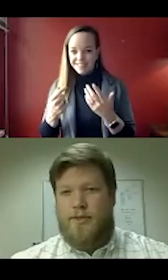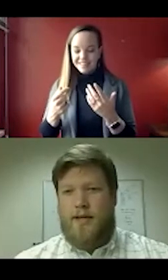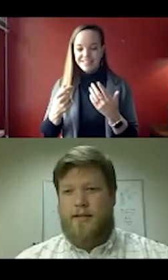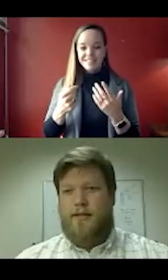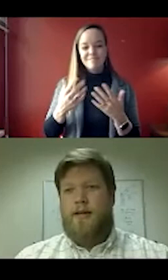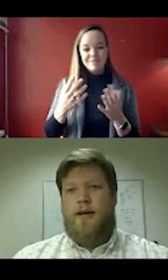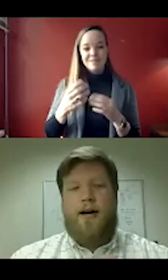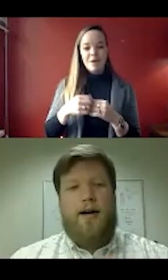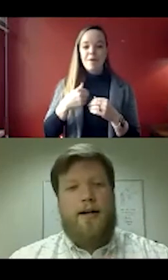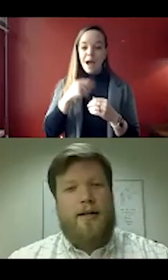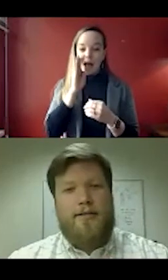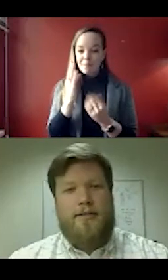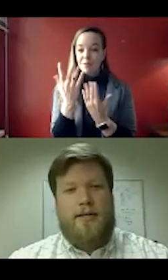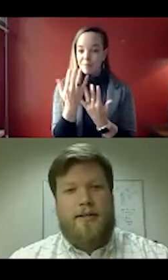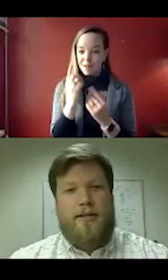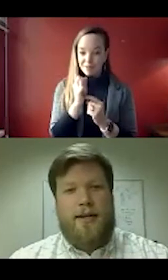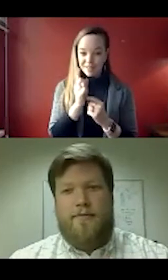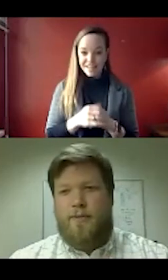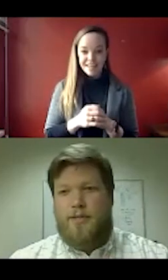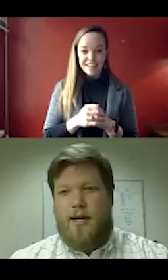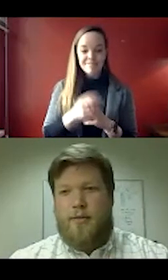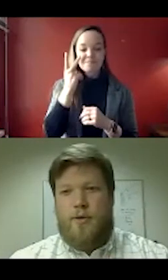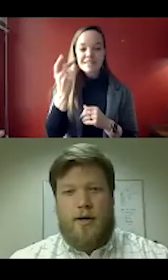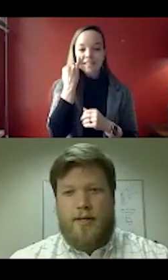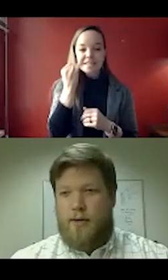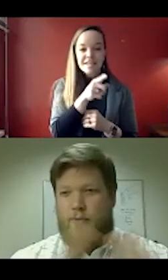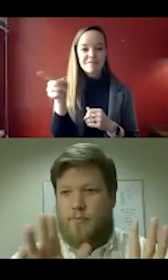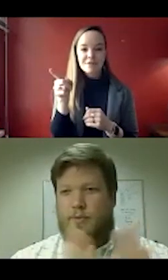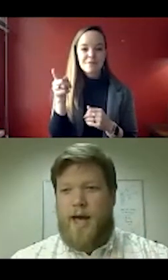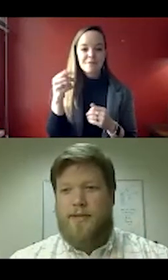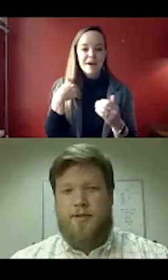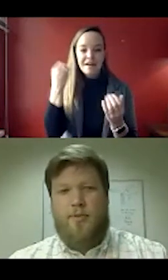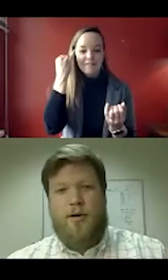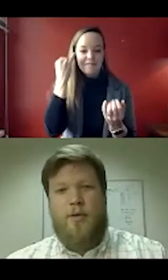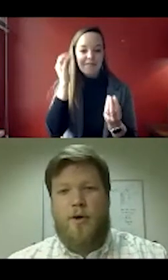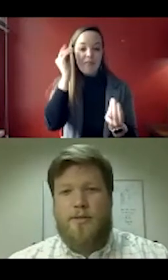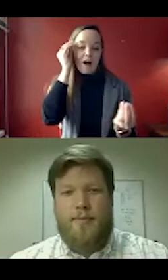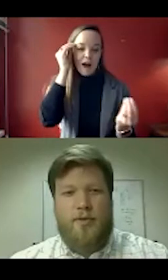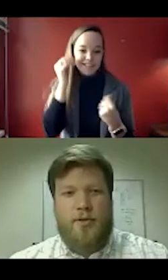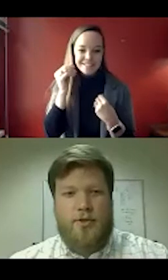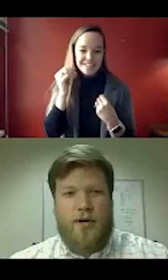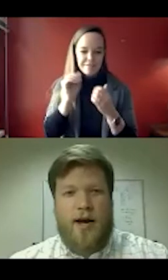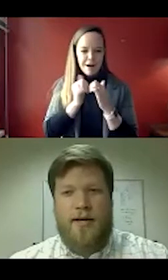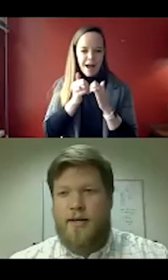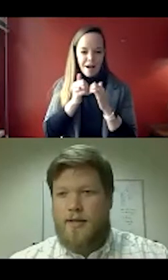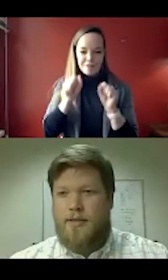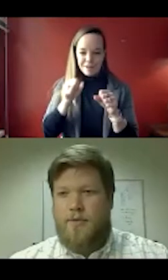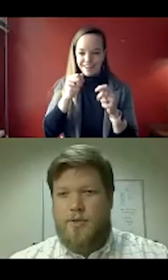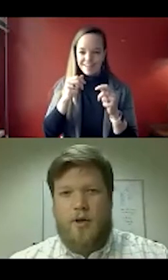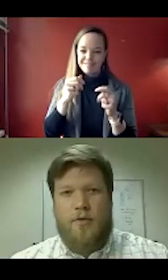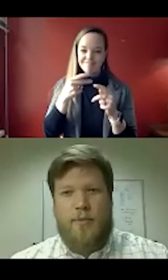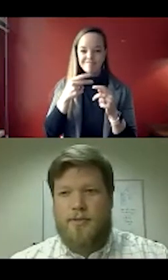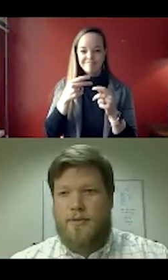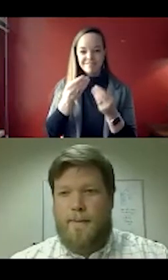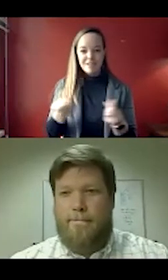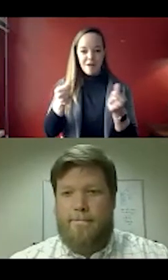for a second and see if anybody's got thoughts. I won't be able to ask you, but I'll pause and maybe you can just try and see if you can